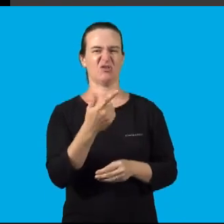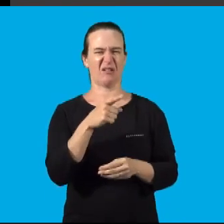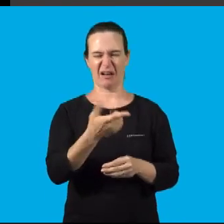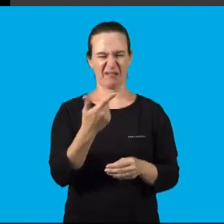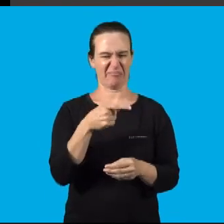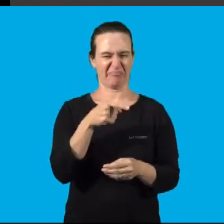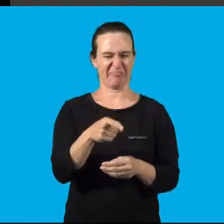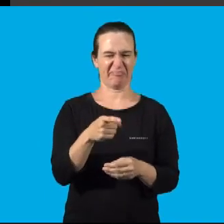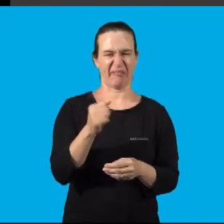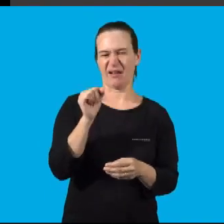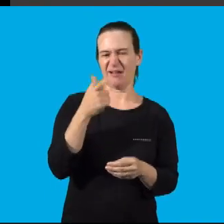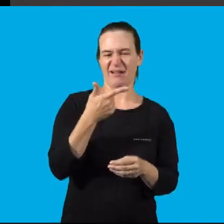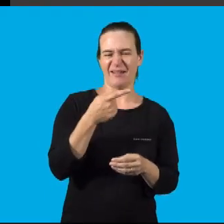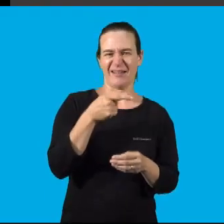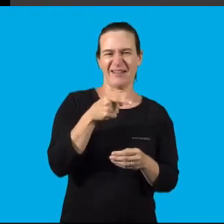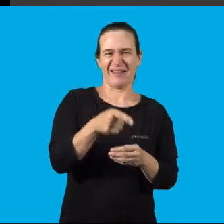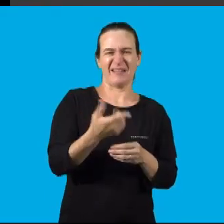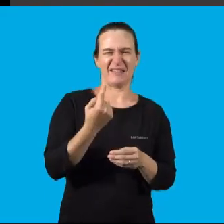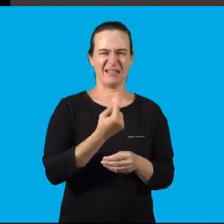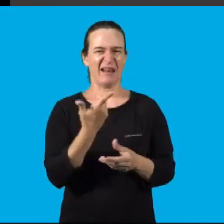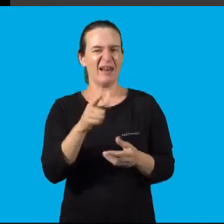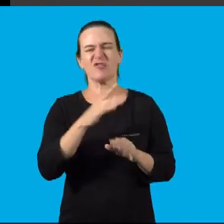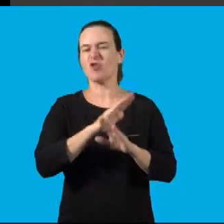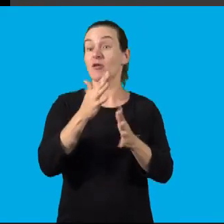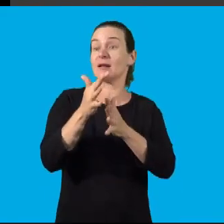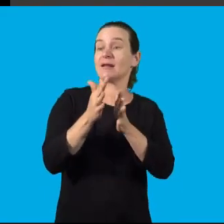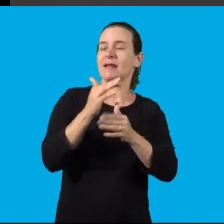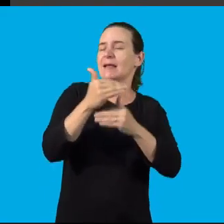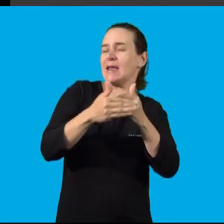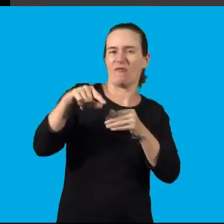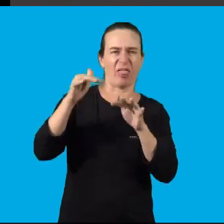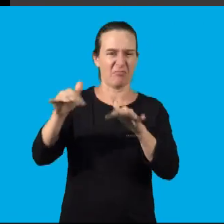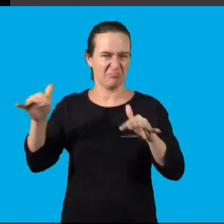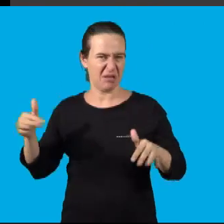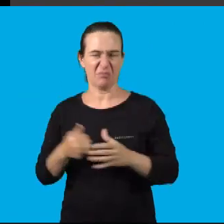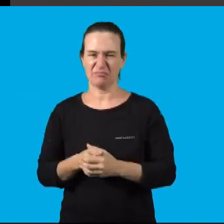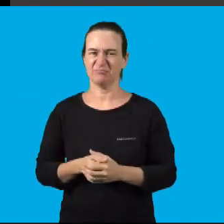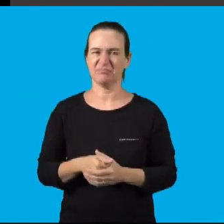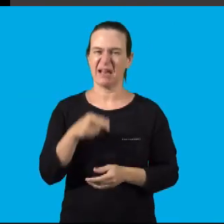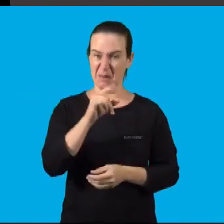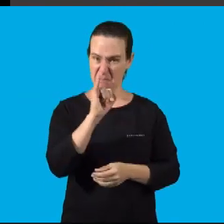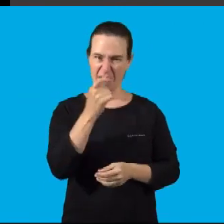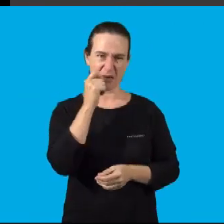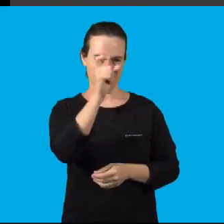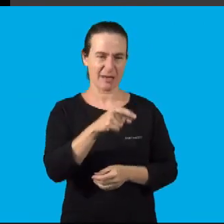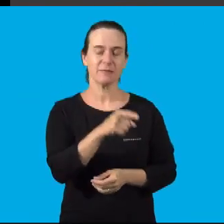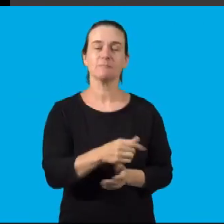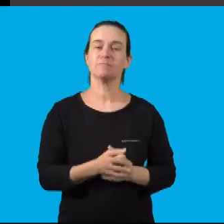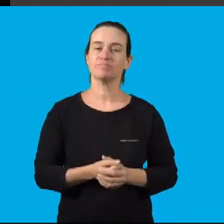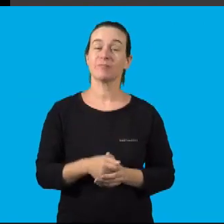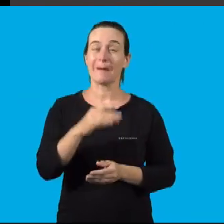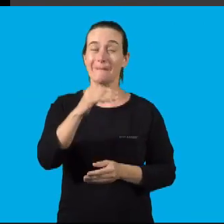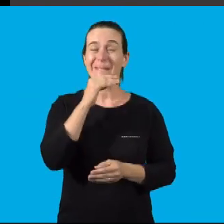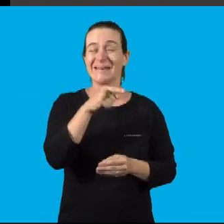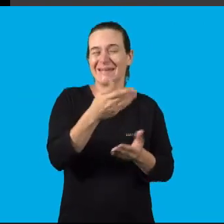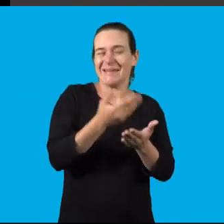king. So he appears to be one way, which is gracious, able, and a wise ruler. So this is all got to